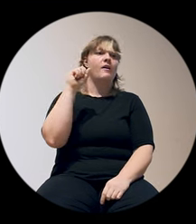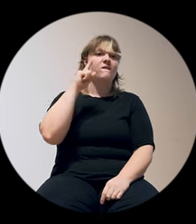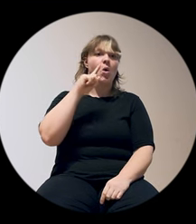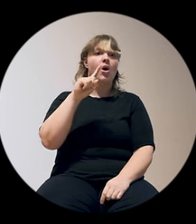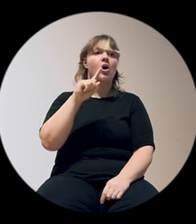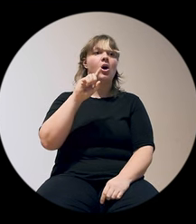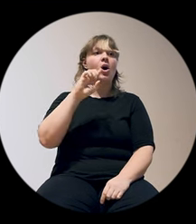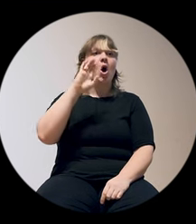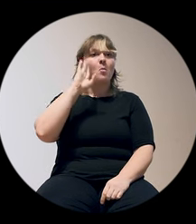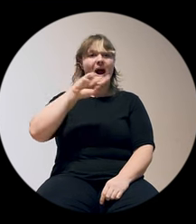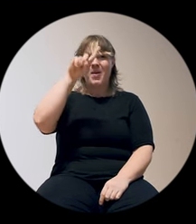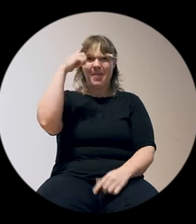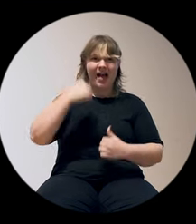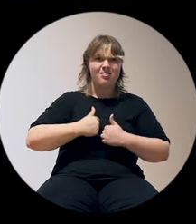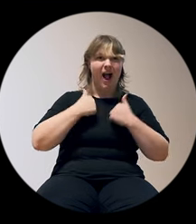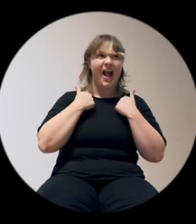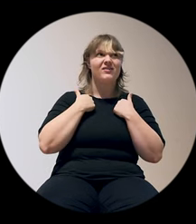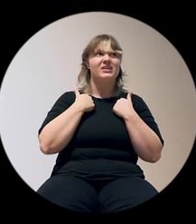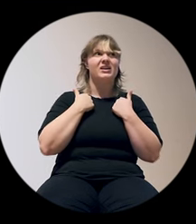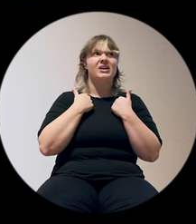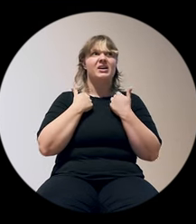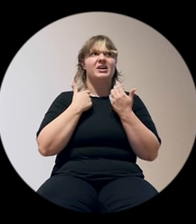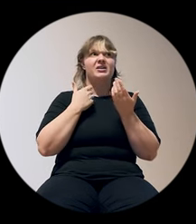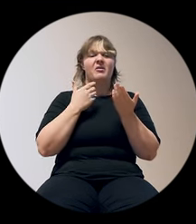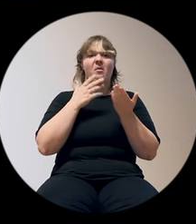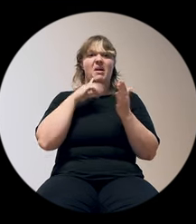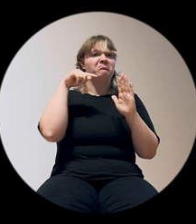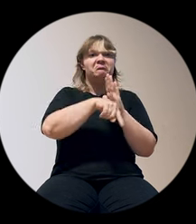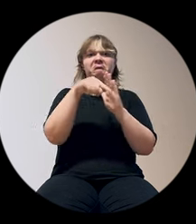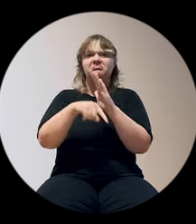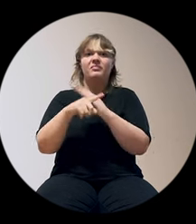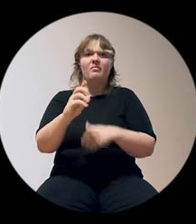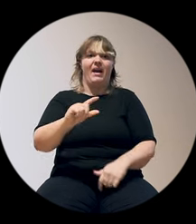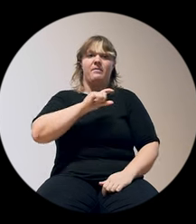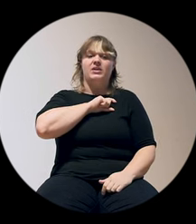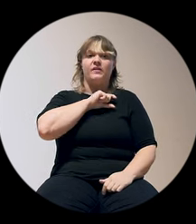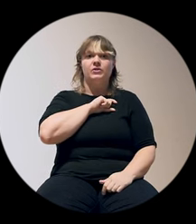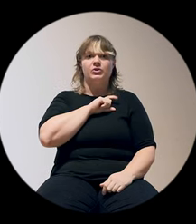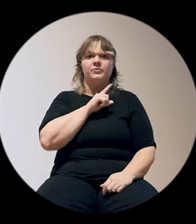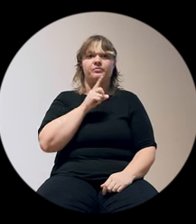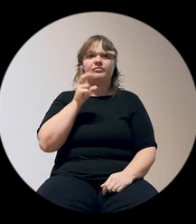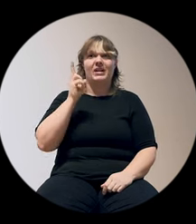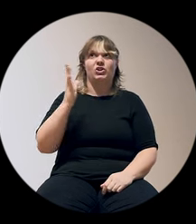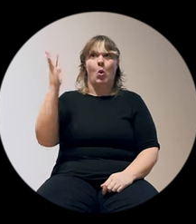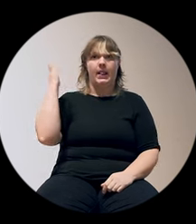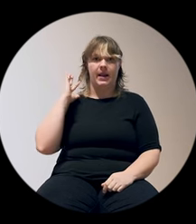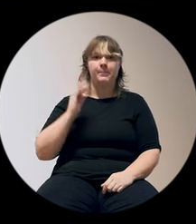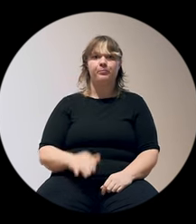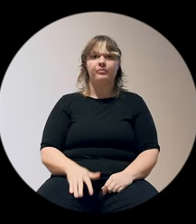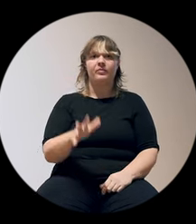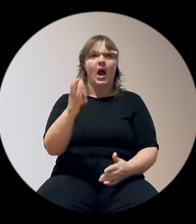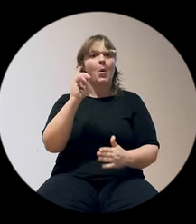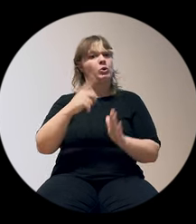brown and black lives being extrajudicially murdered by police officers, historically. I wanted to share this